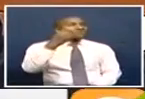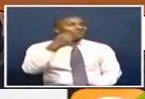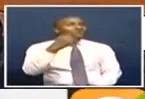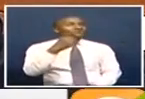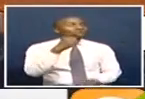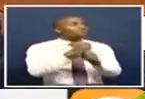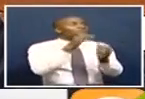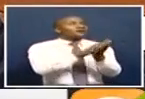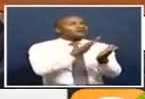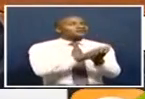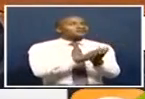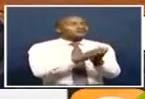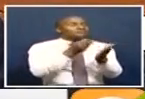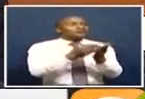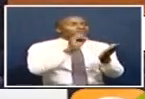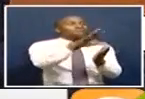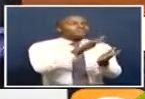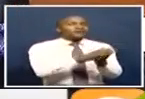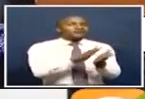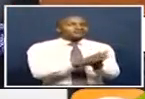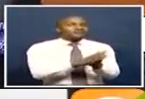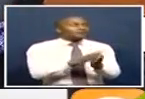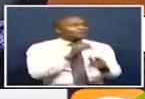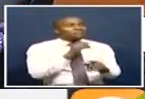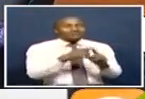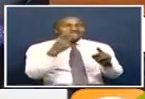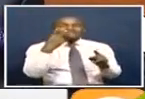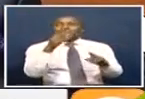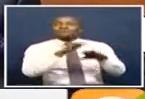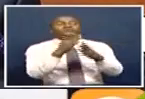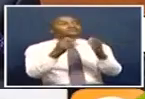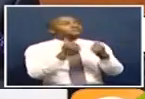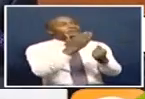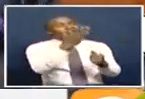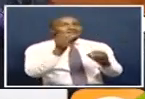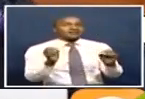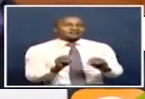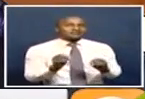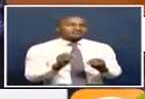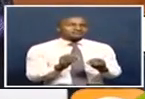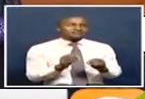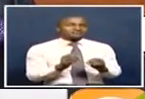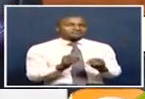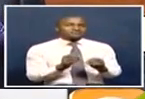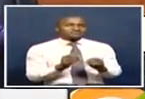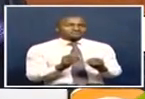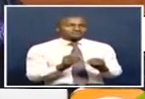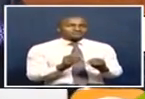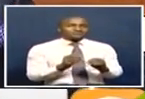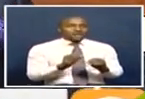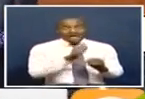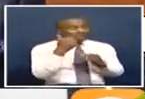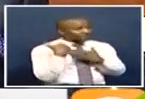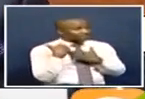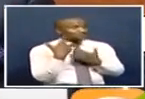banking to take money to Dubai. Yes. They are not seeing good things that are happening in Dubai. No. Like some, those who are in charge of